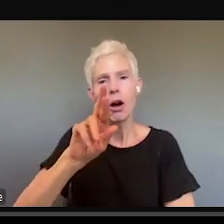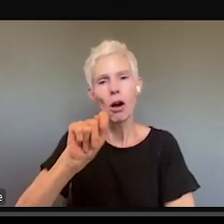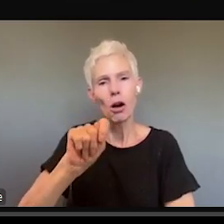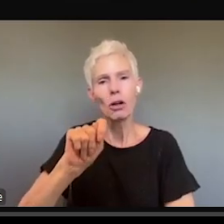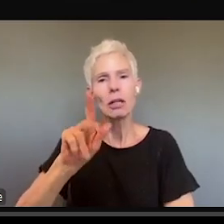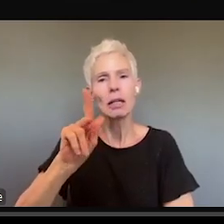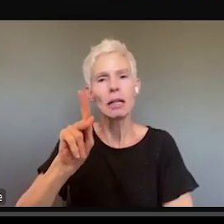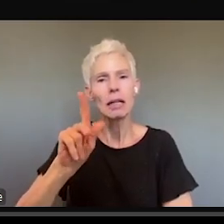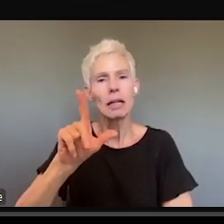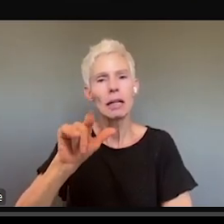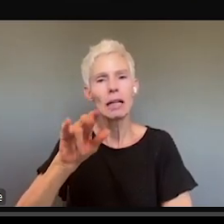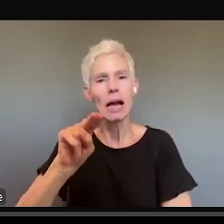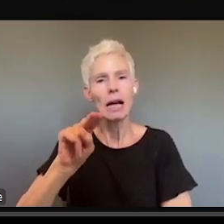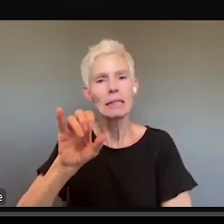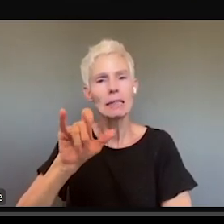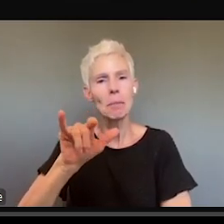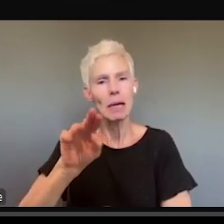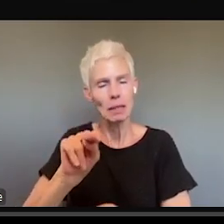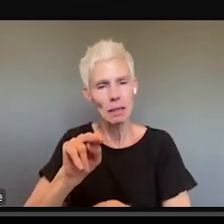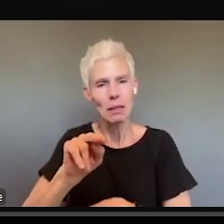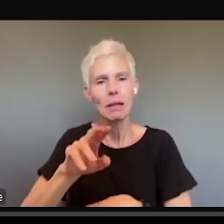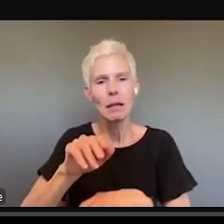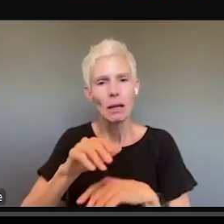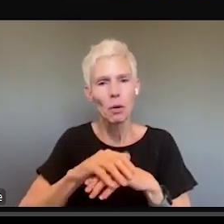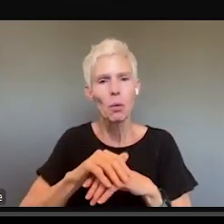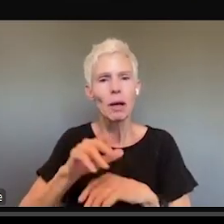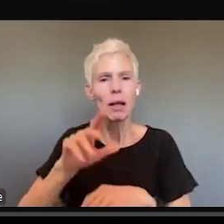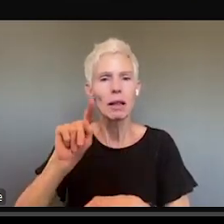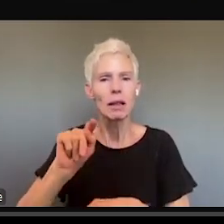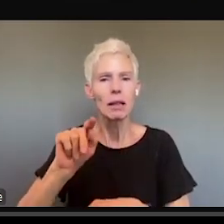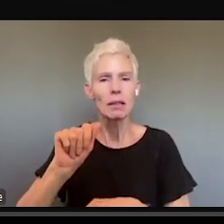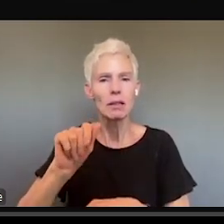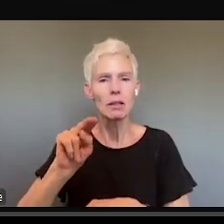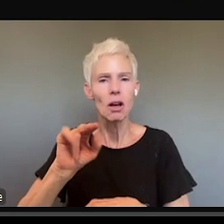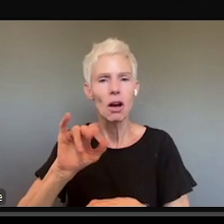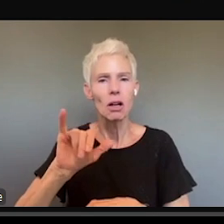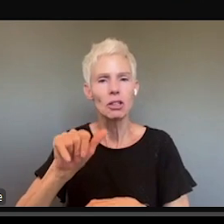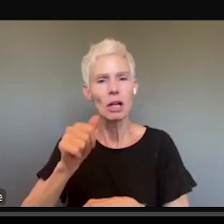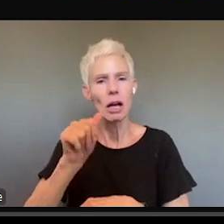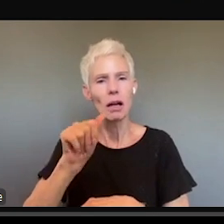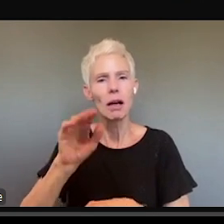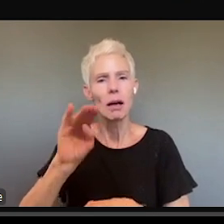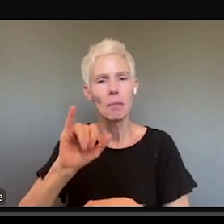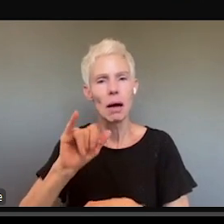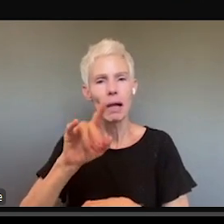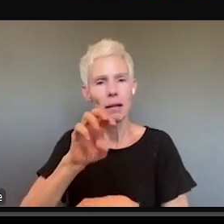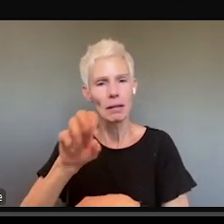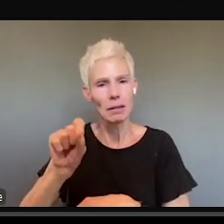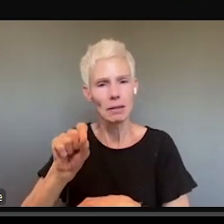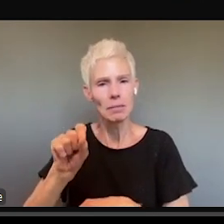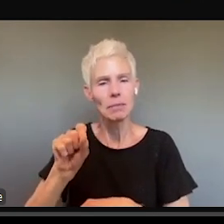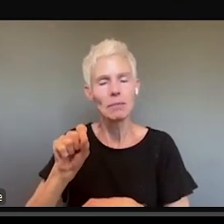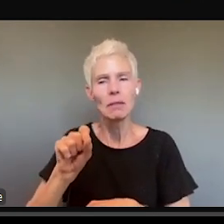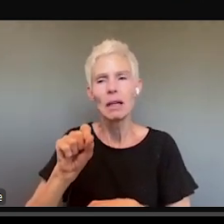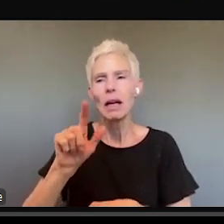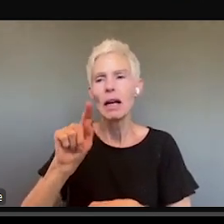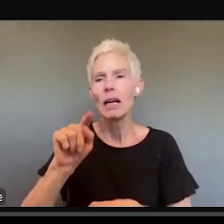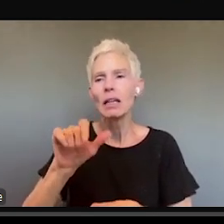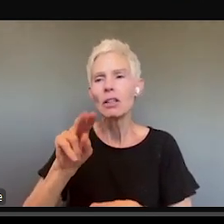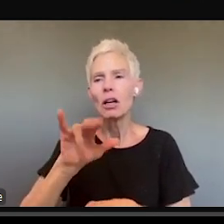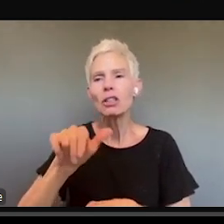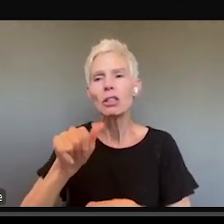be part of the fireside chat with Tanja Miles. Tanja will be, talking with